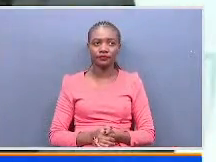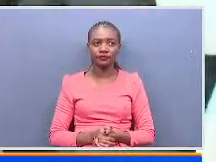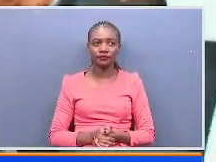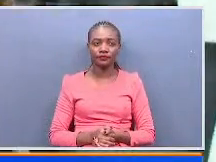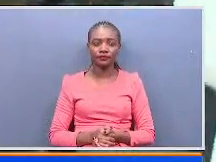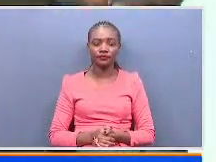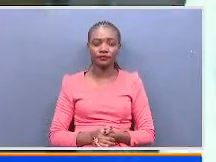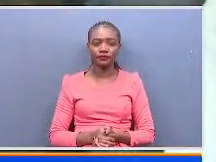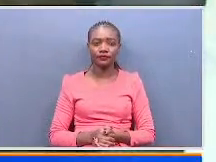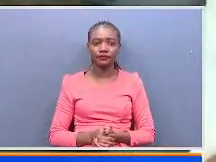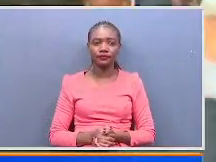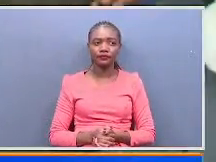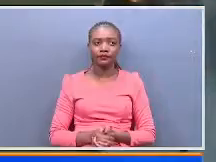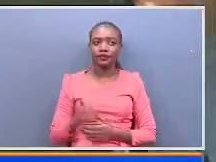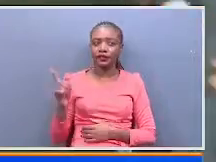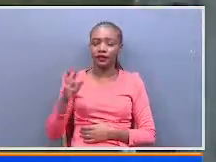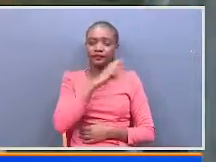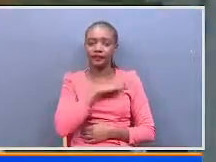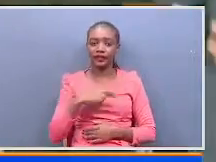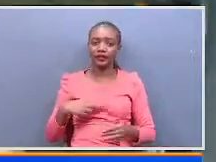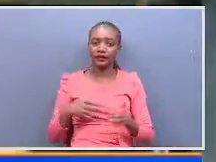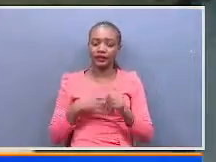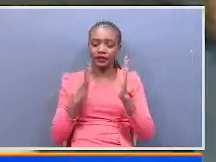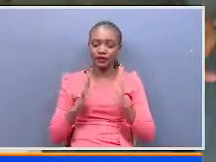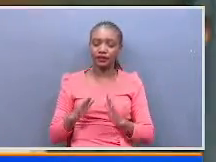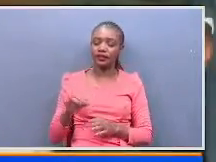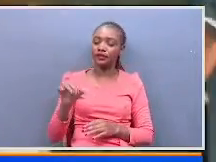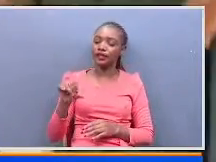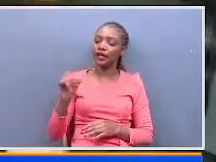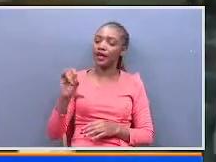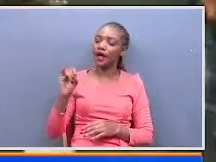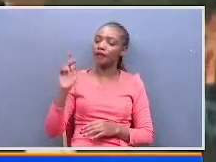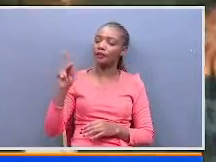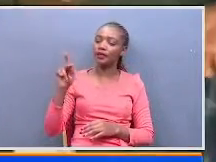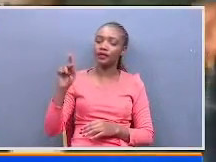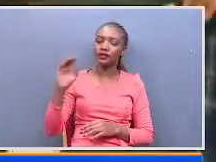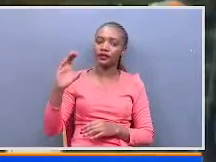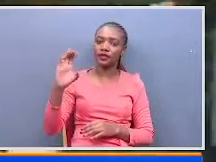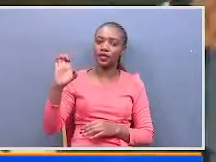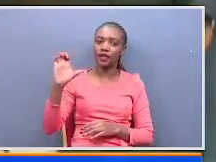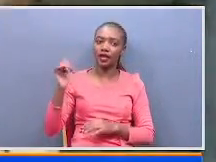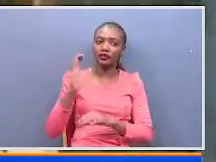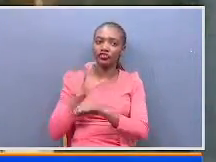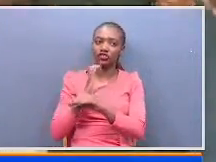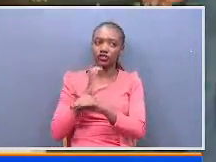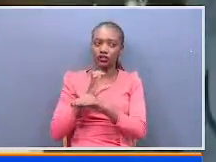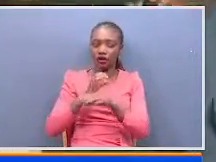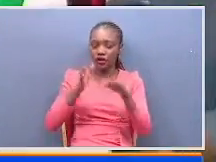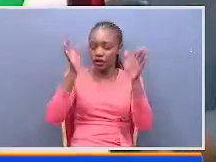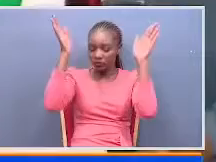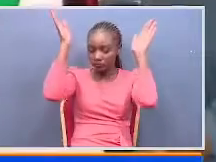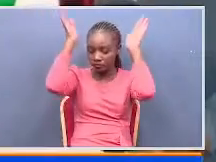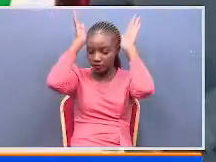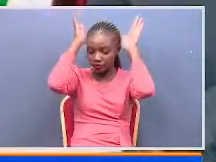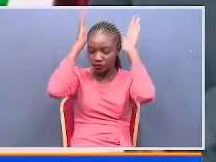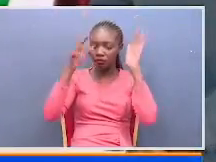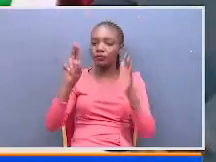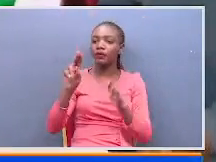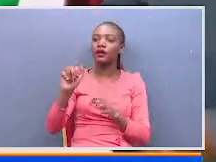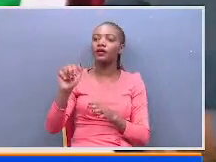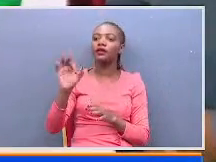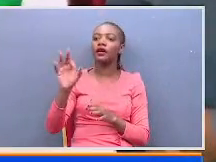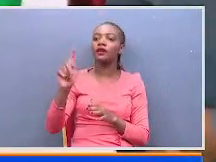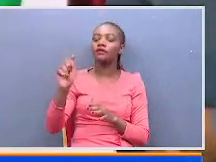The men of cloth under the leadership of AIPCEA, Nakuru North Diocese Bishop Naftali Karioki, says